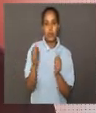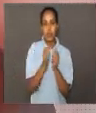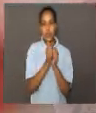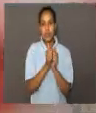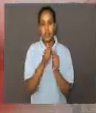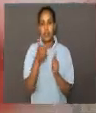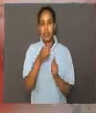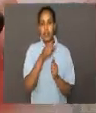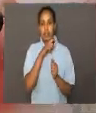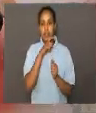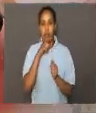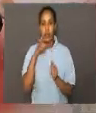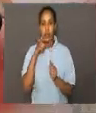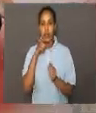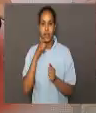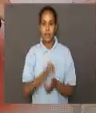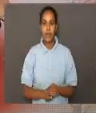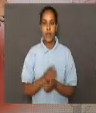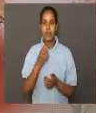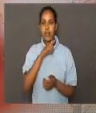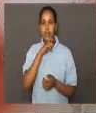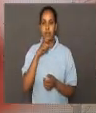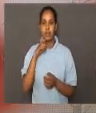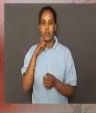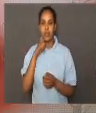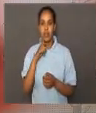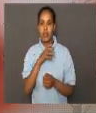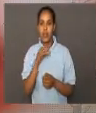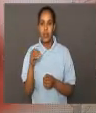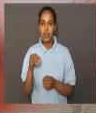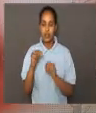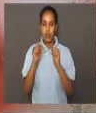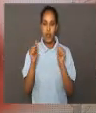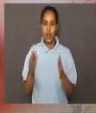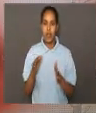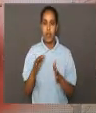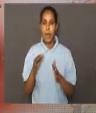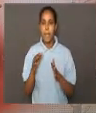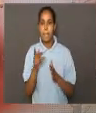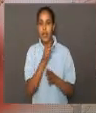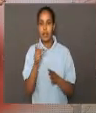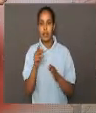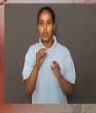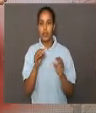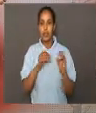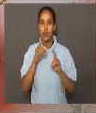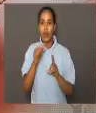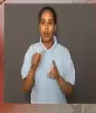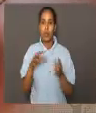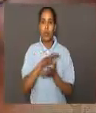solid. Therefore, the solute and the solvent particles do not mix.